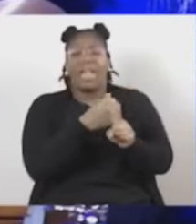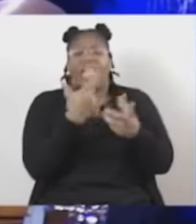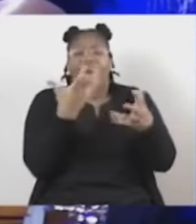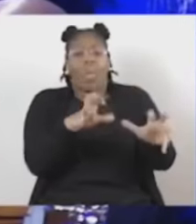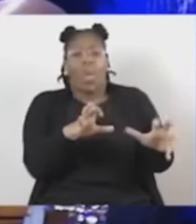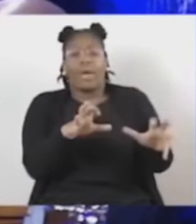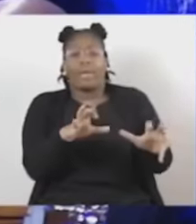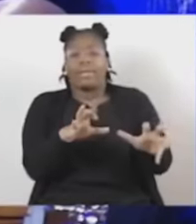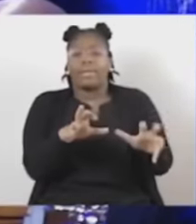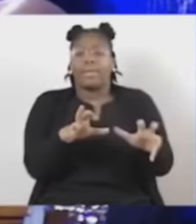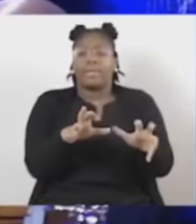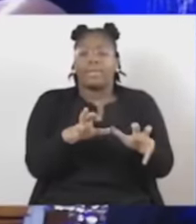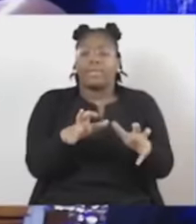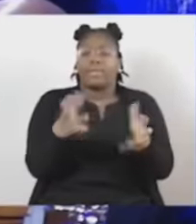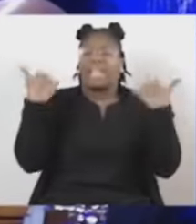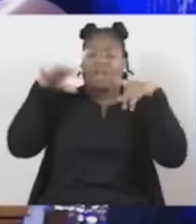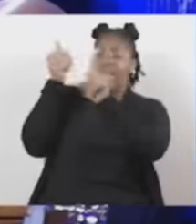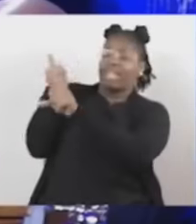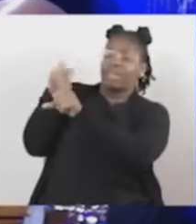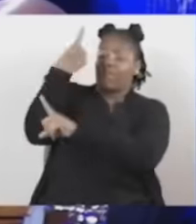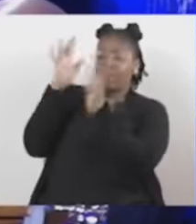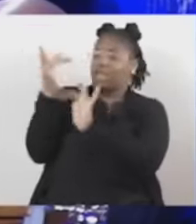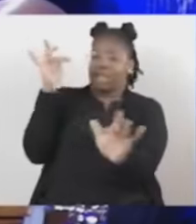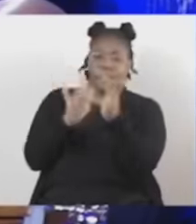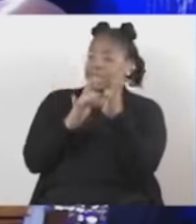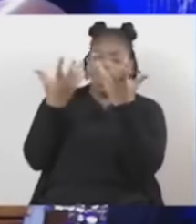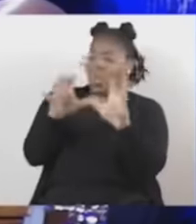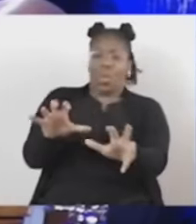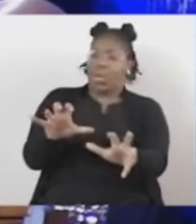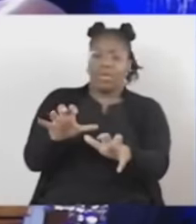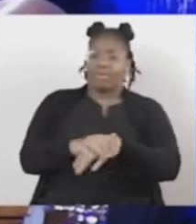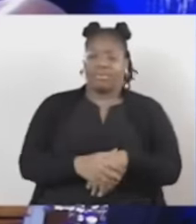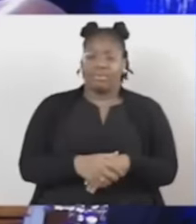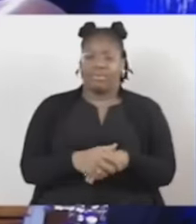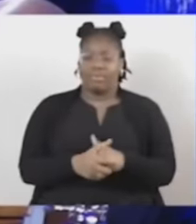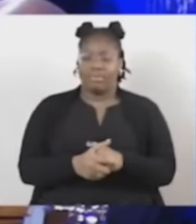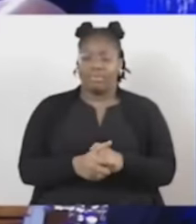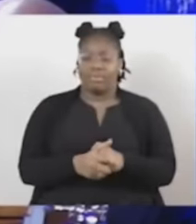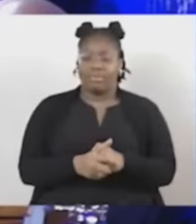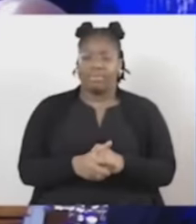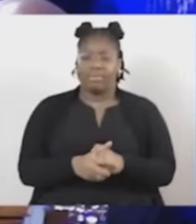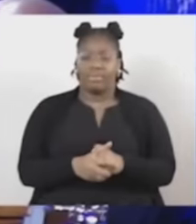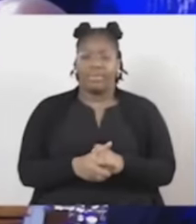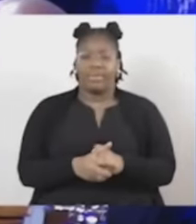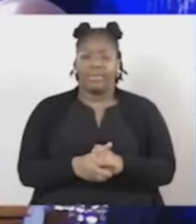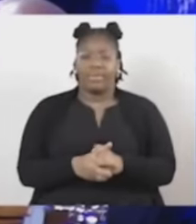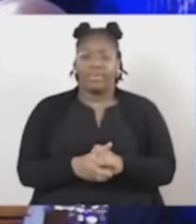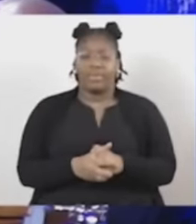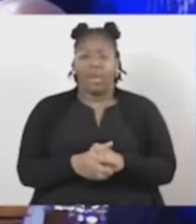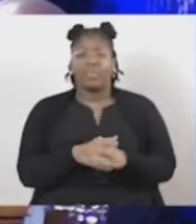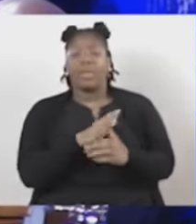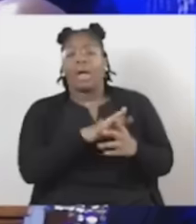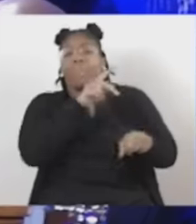his relationship with Jesus. And thank God tonight, he caught it. Sewed that loose thread